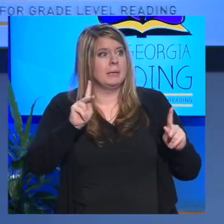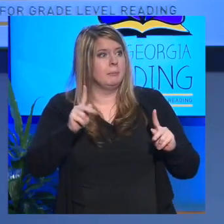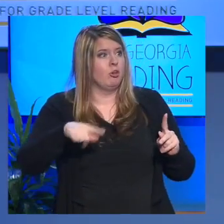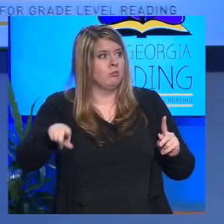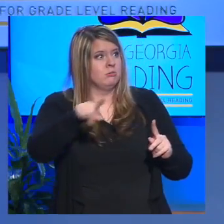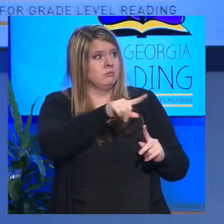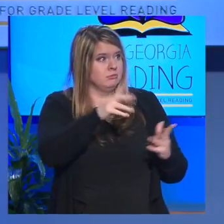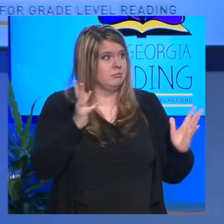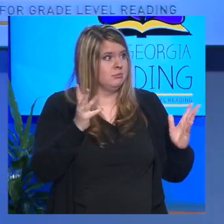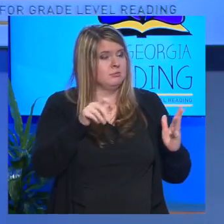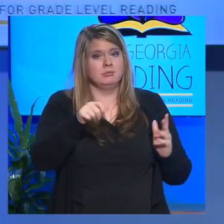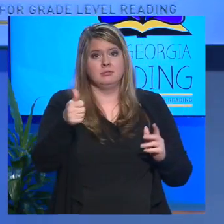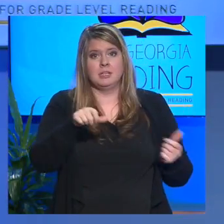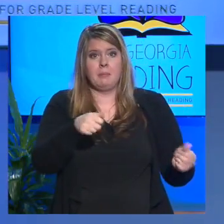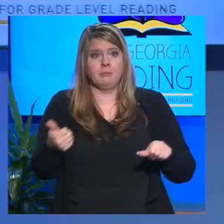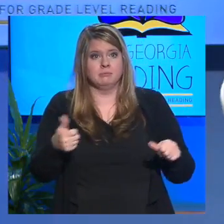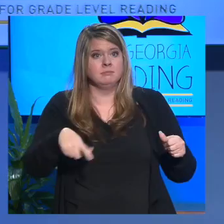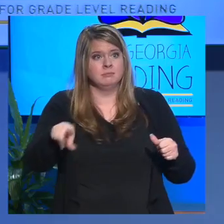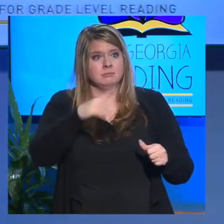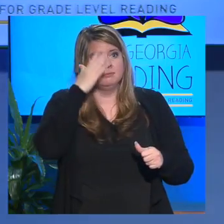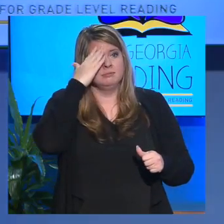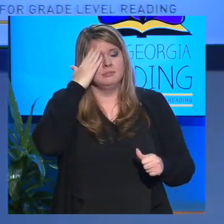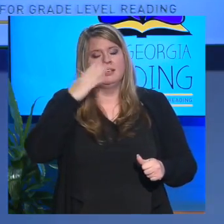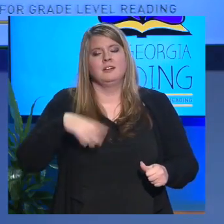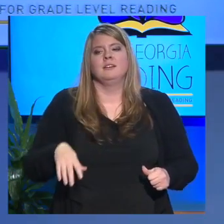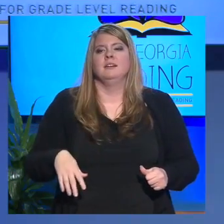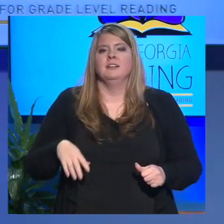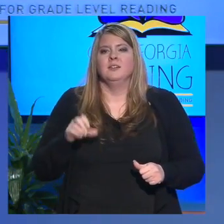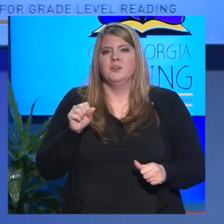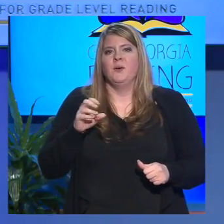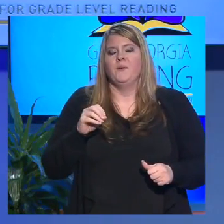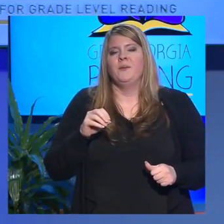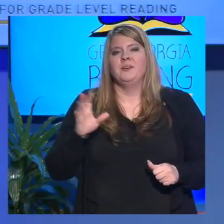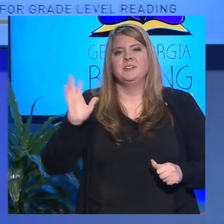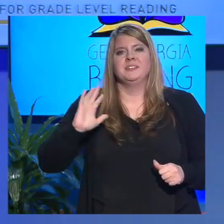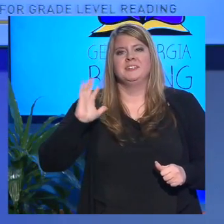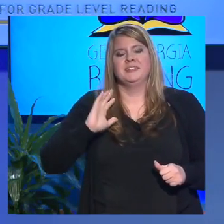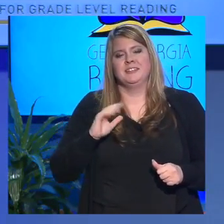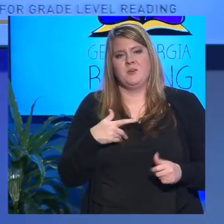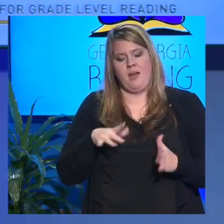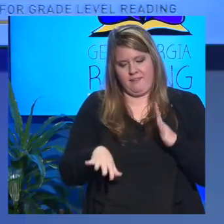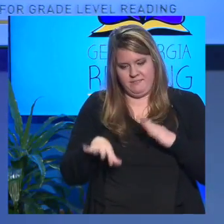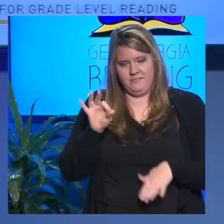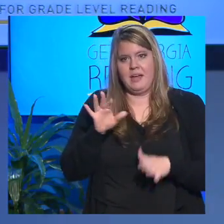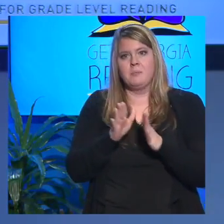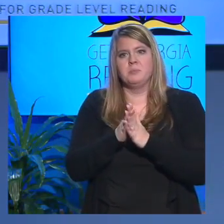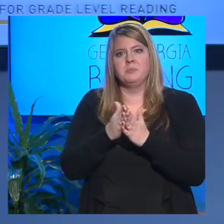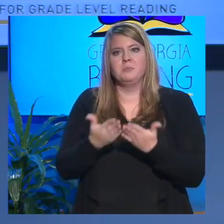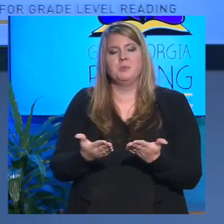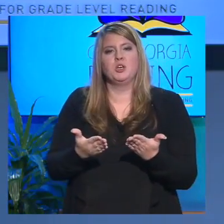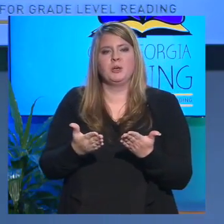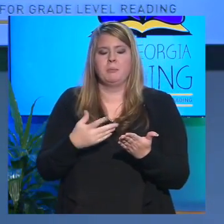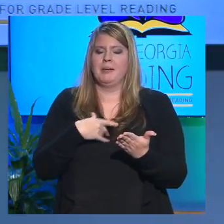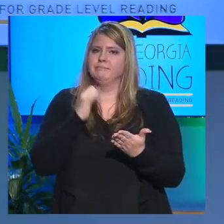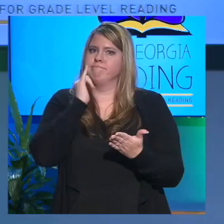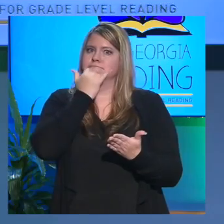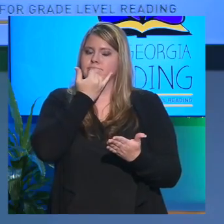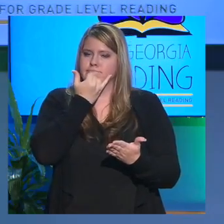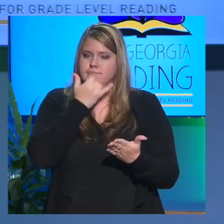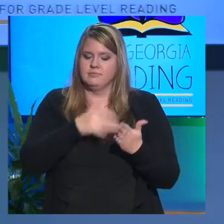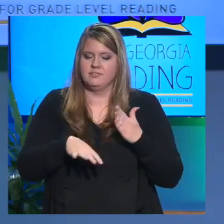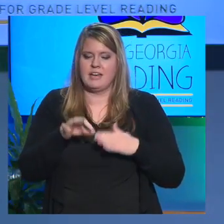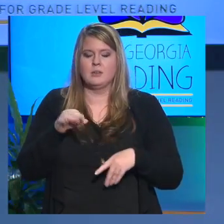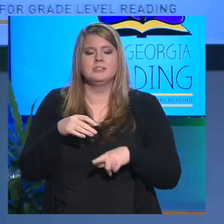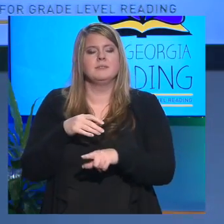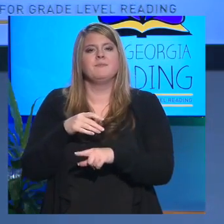Amen, testify. Roster of names. Well, I did find a book, but I found it by accident. You see, what she said